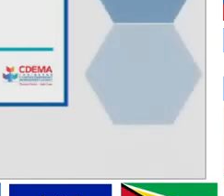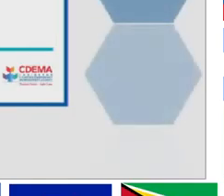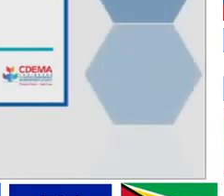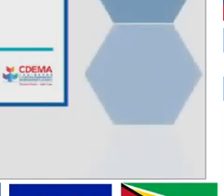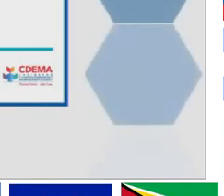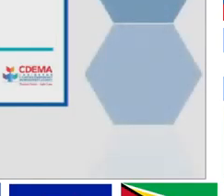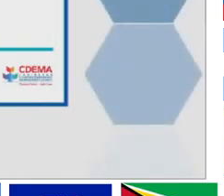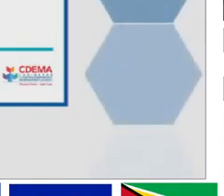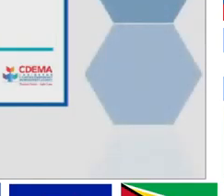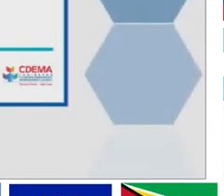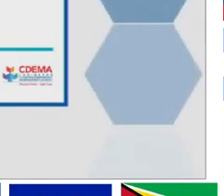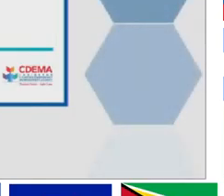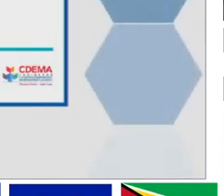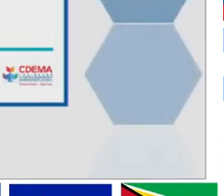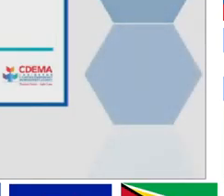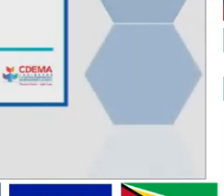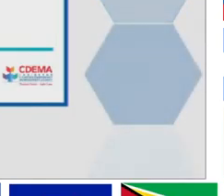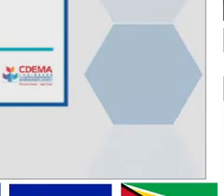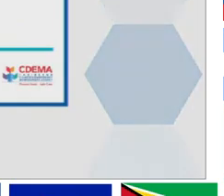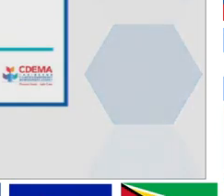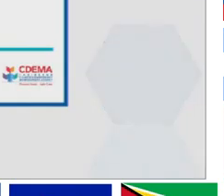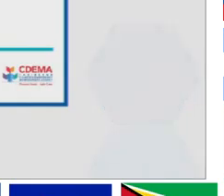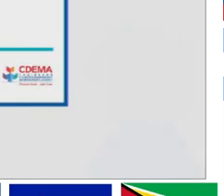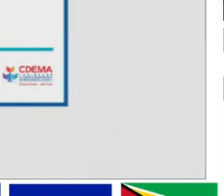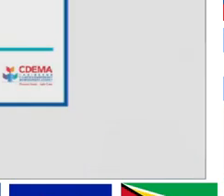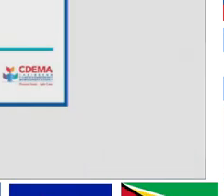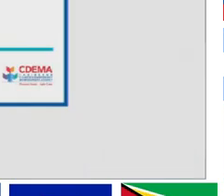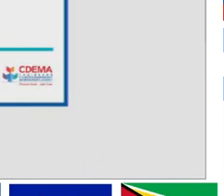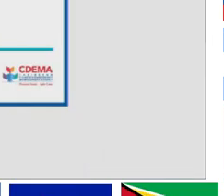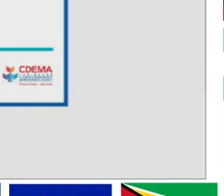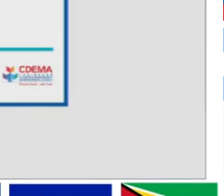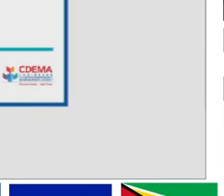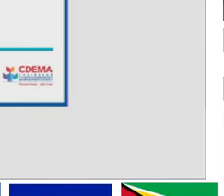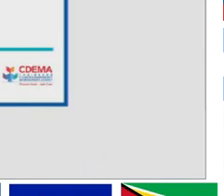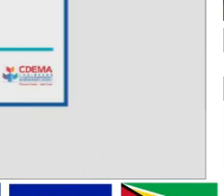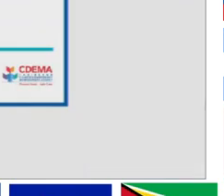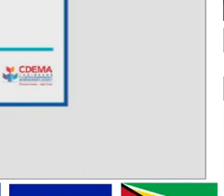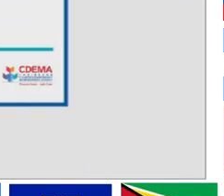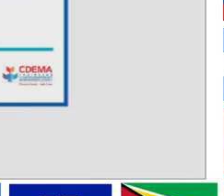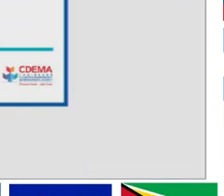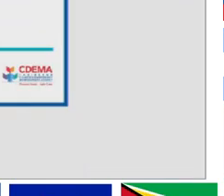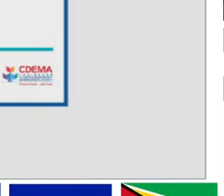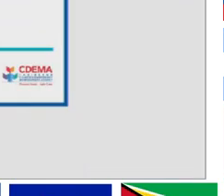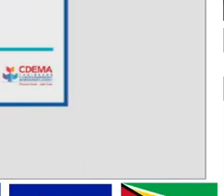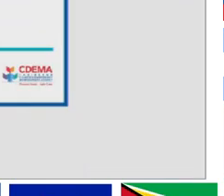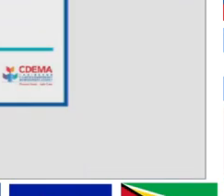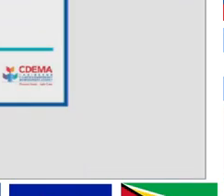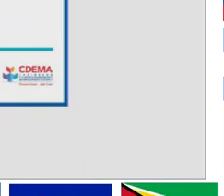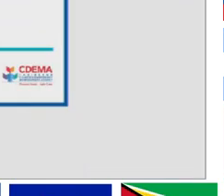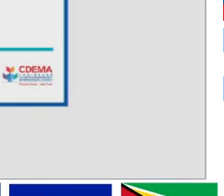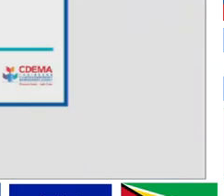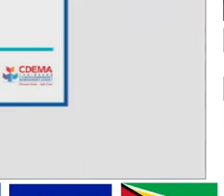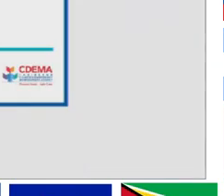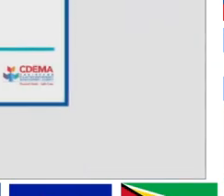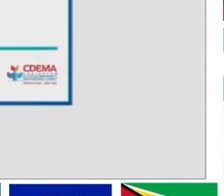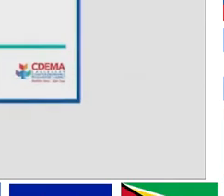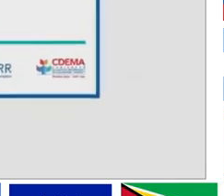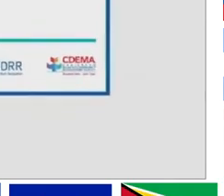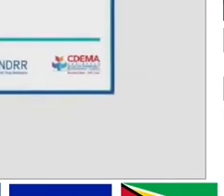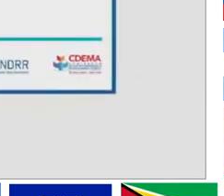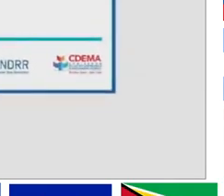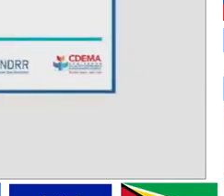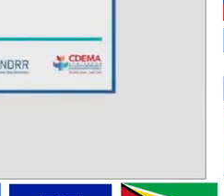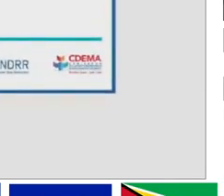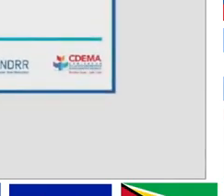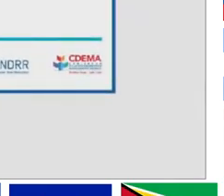make sure that geographically we're able to respond quite quickly. So I think the critical message here was really about agility